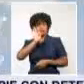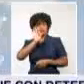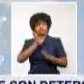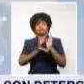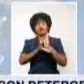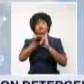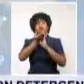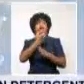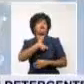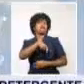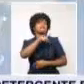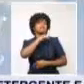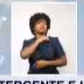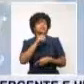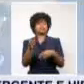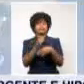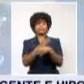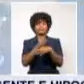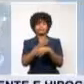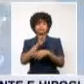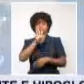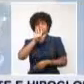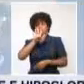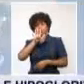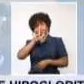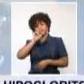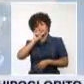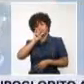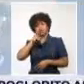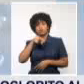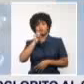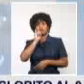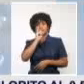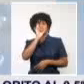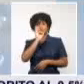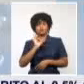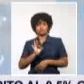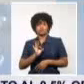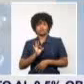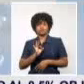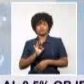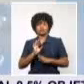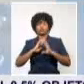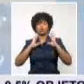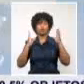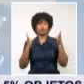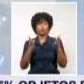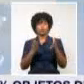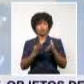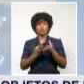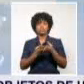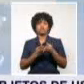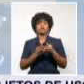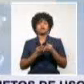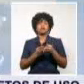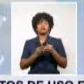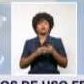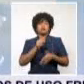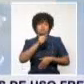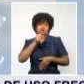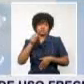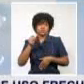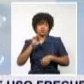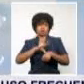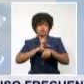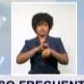56.6% of all the cases that have been diagnosed in our country, who have recovered. Some